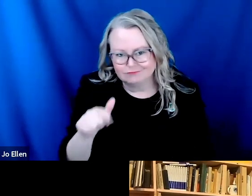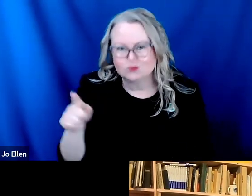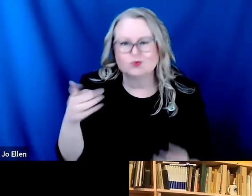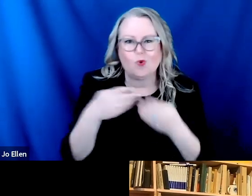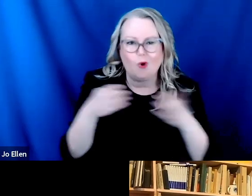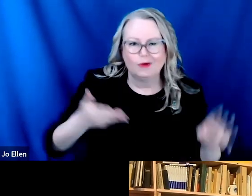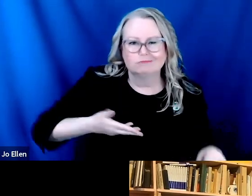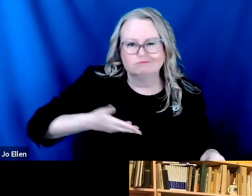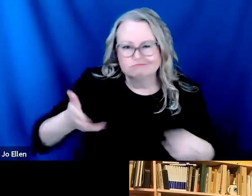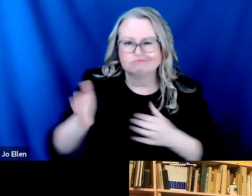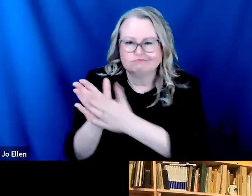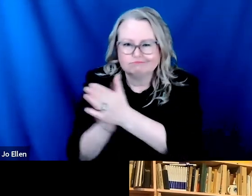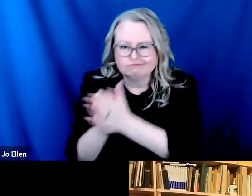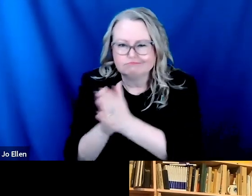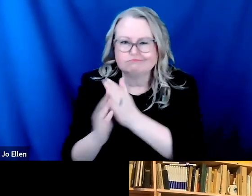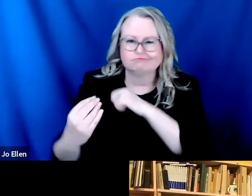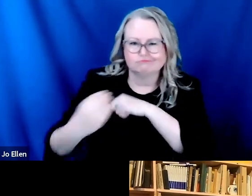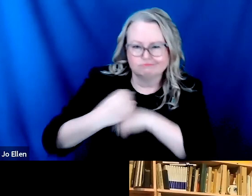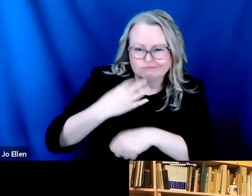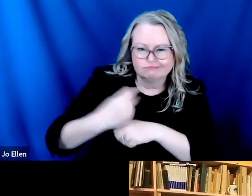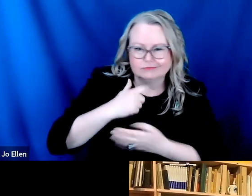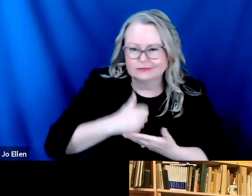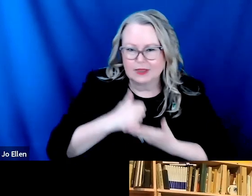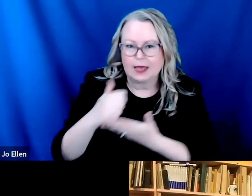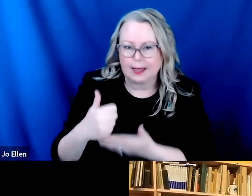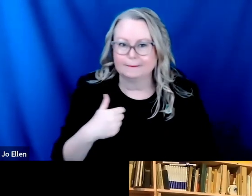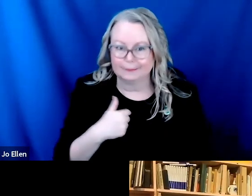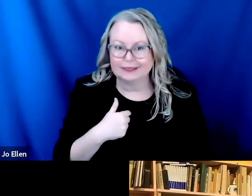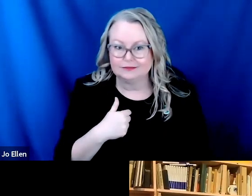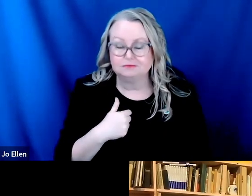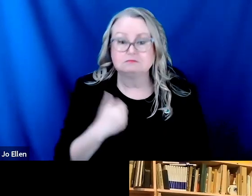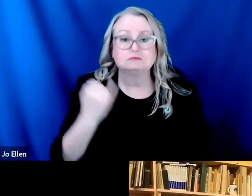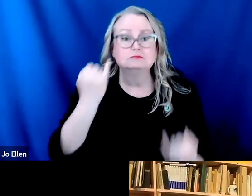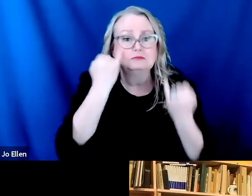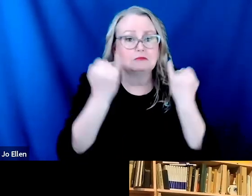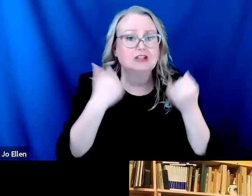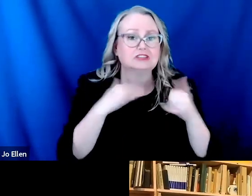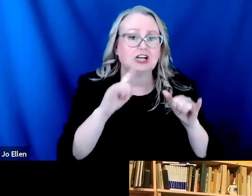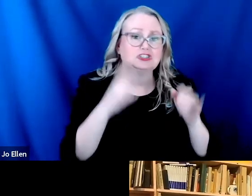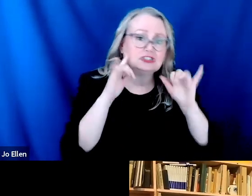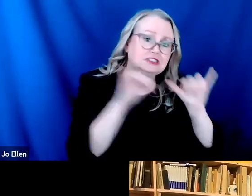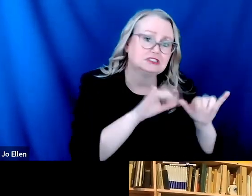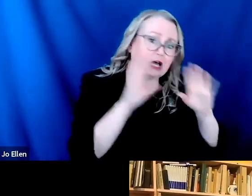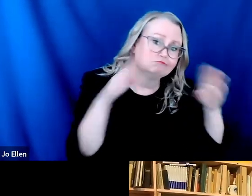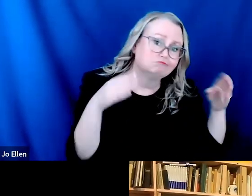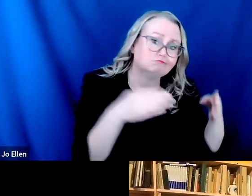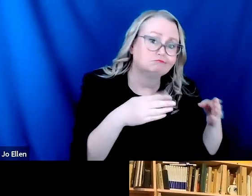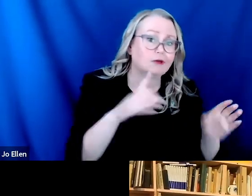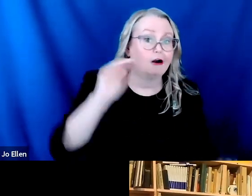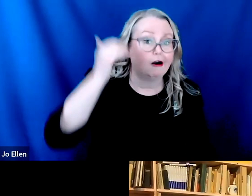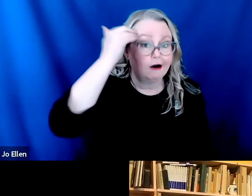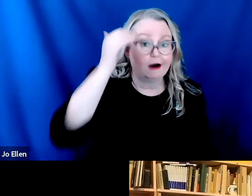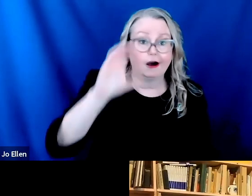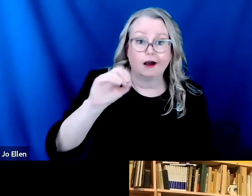would have remained within the conservative confines of academic psycholinguistics, studying something like the cognitive